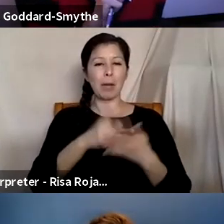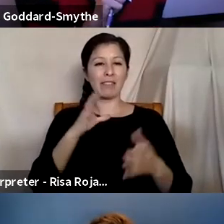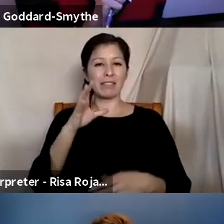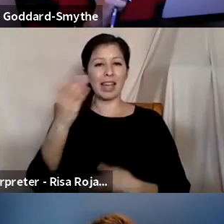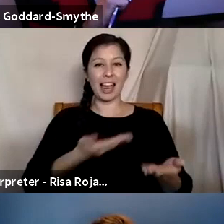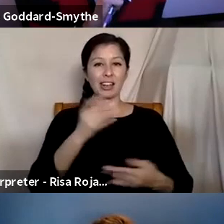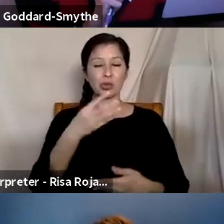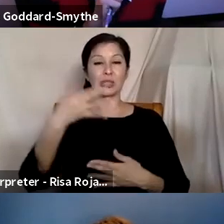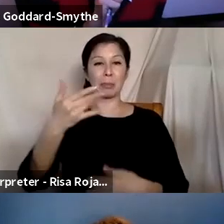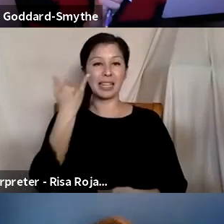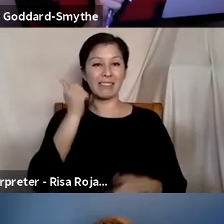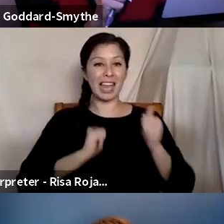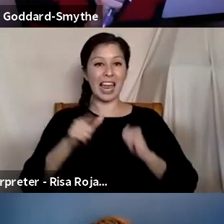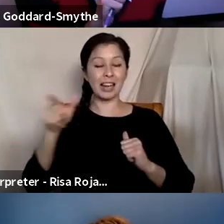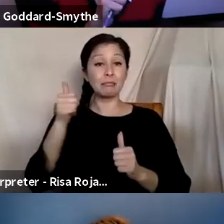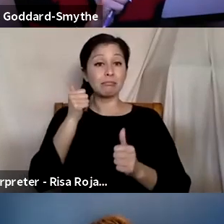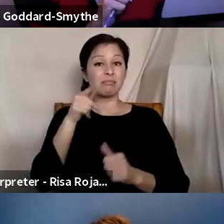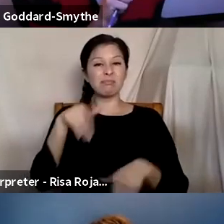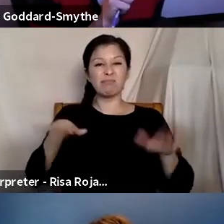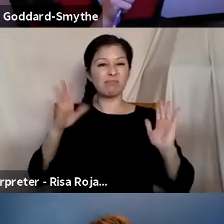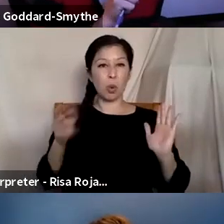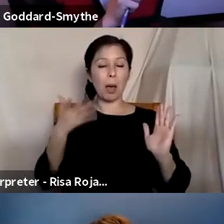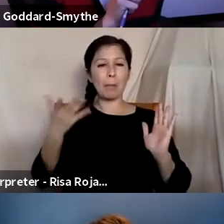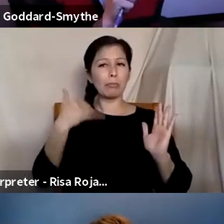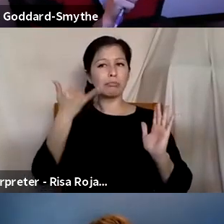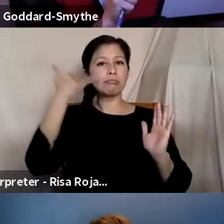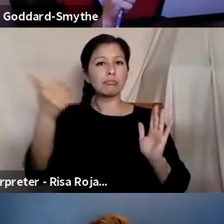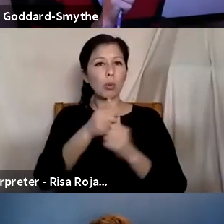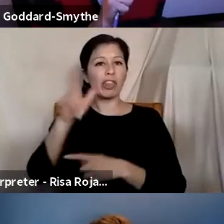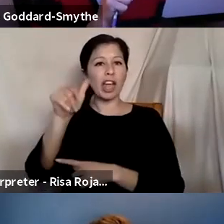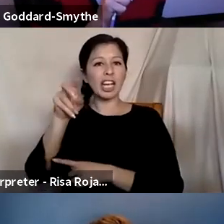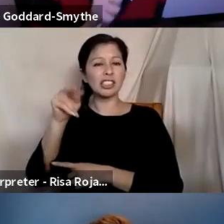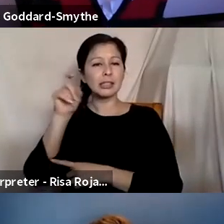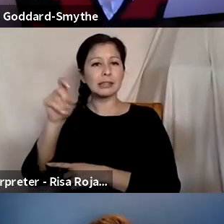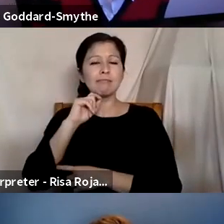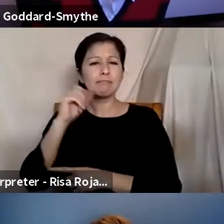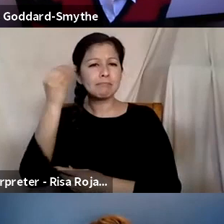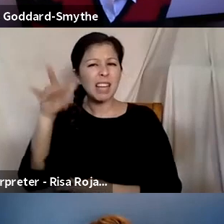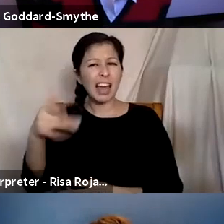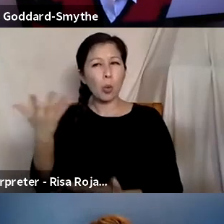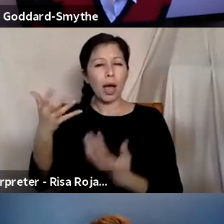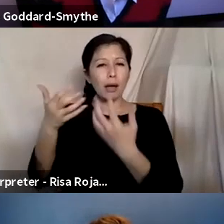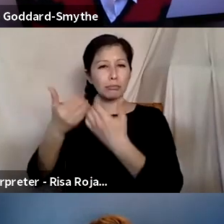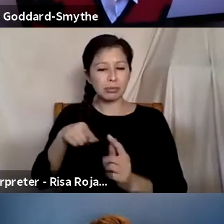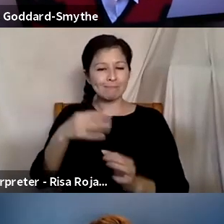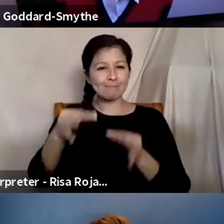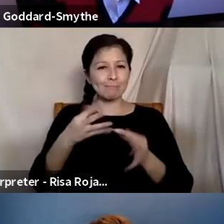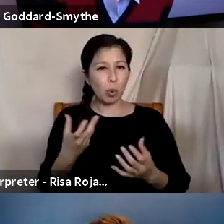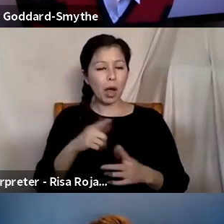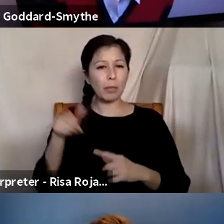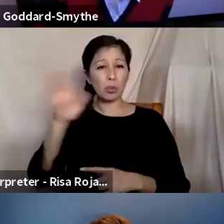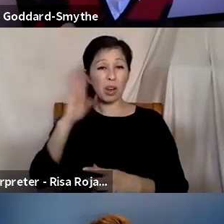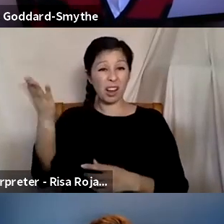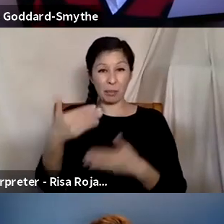So sometimes if actors do pass, we might get on the phone with the agent and say, I know this is what the breakdown says. Will they